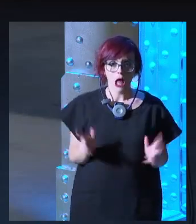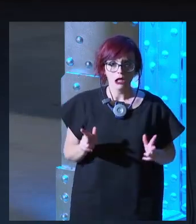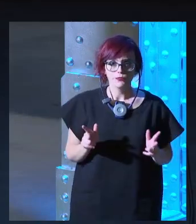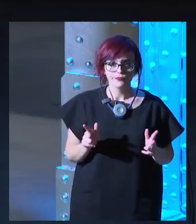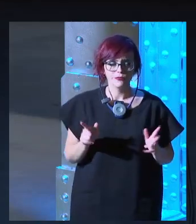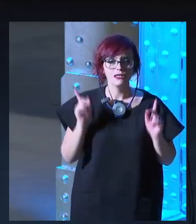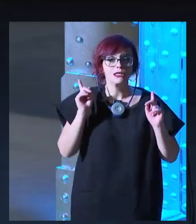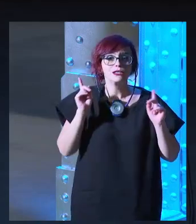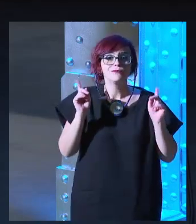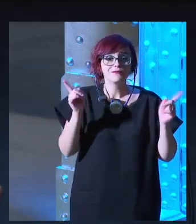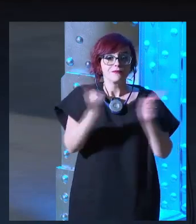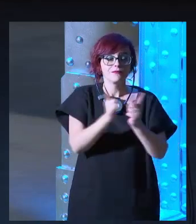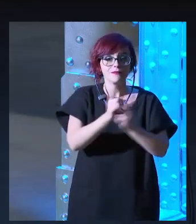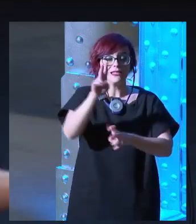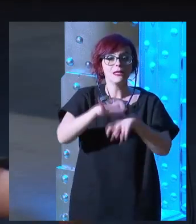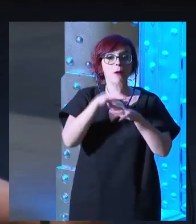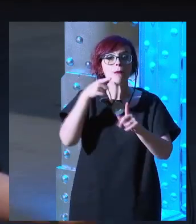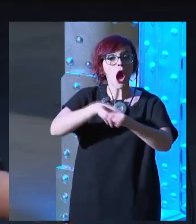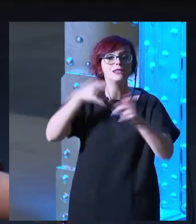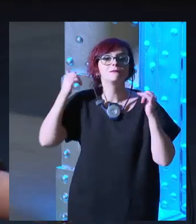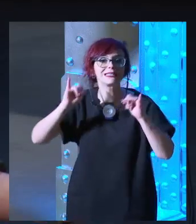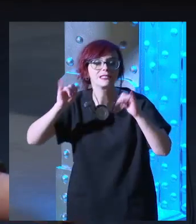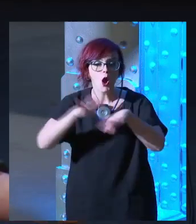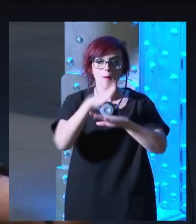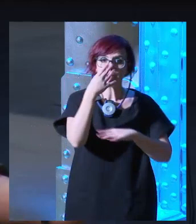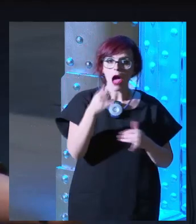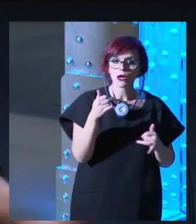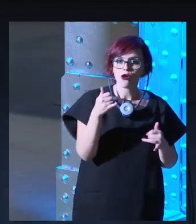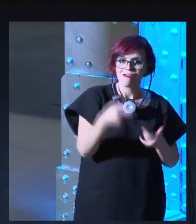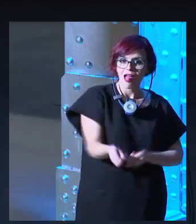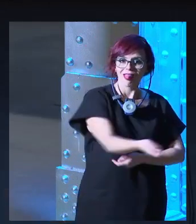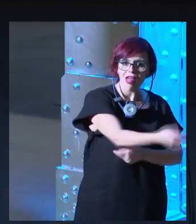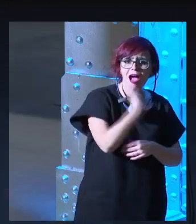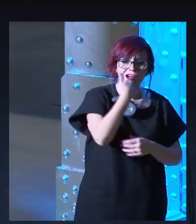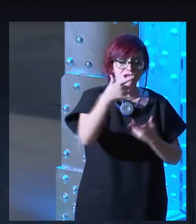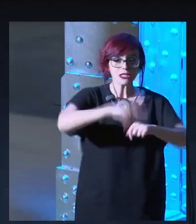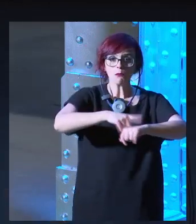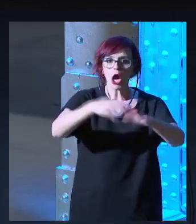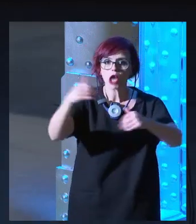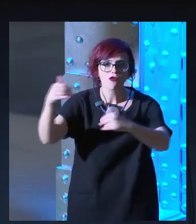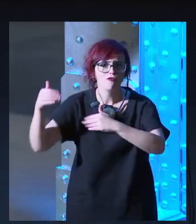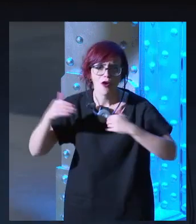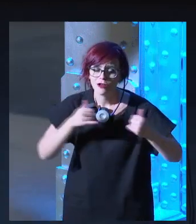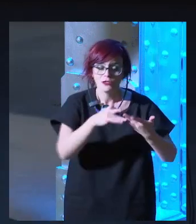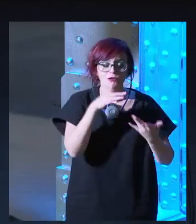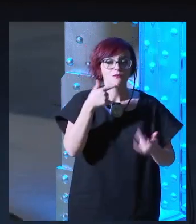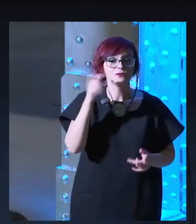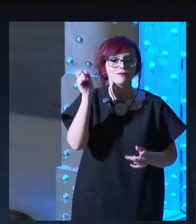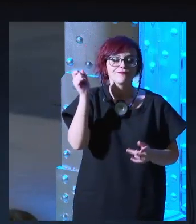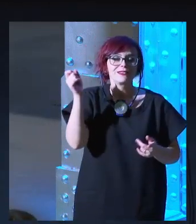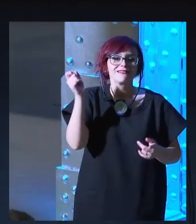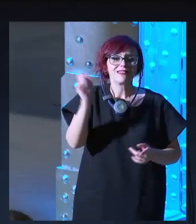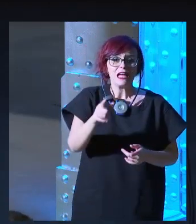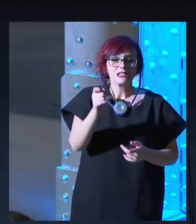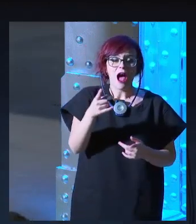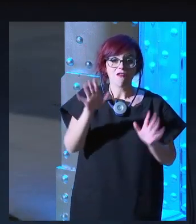for a walk. You do more for your dog than you do for your body very often. We're animals. As well as being human, and we have